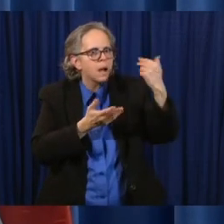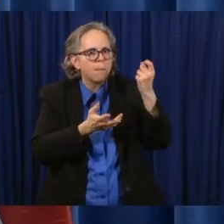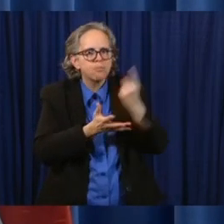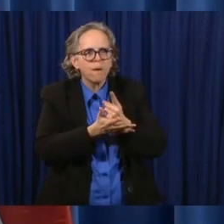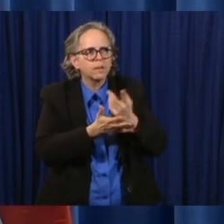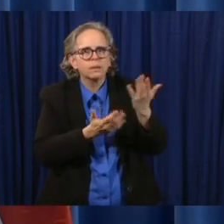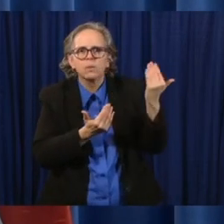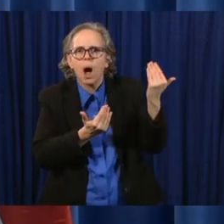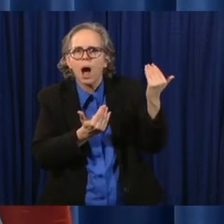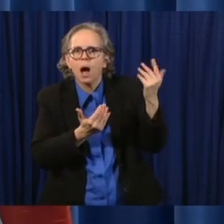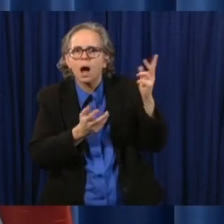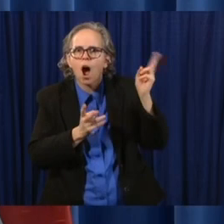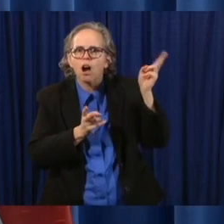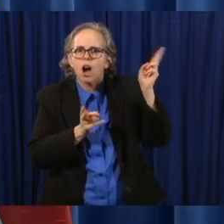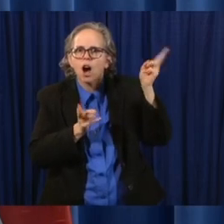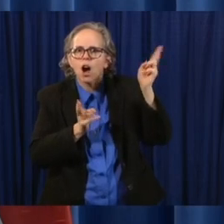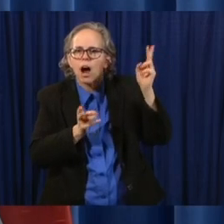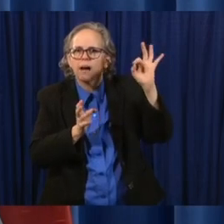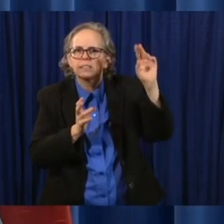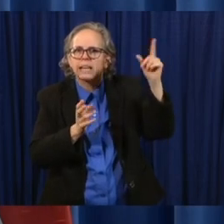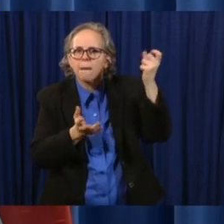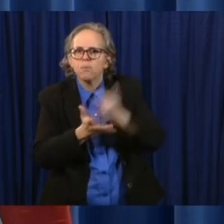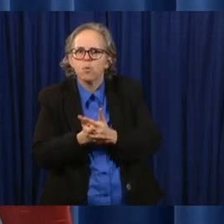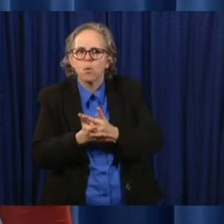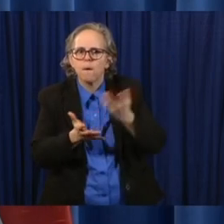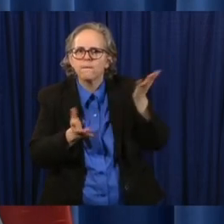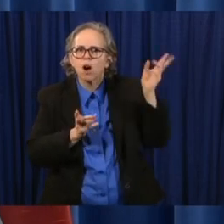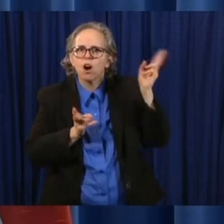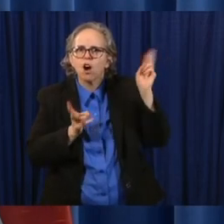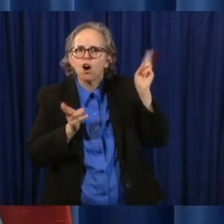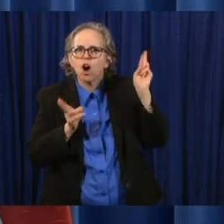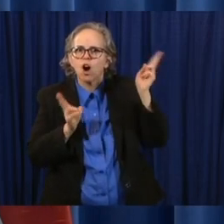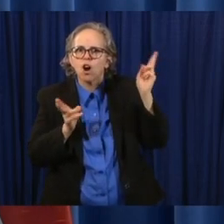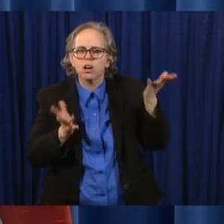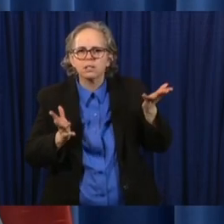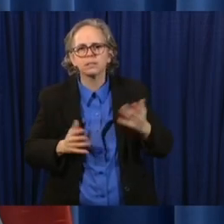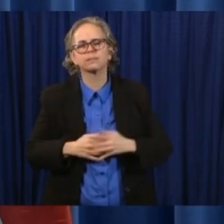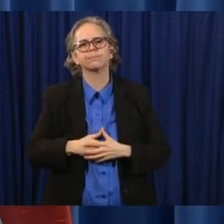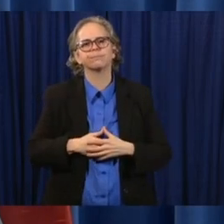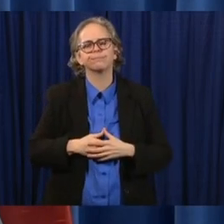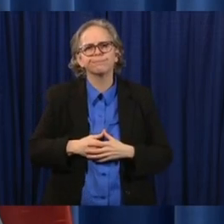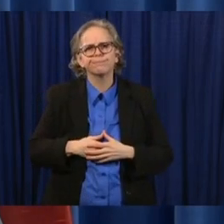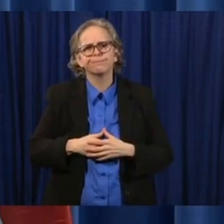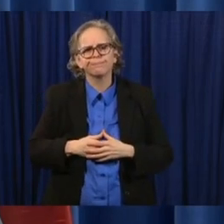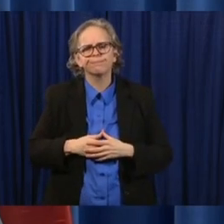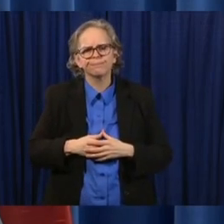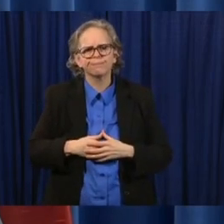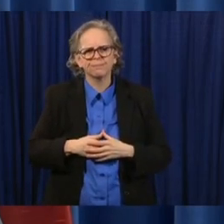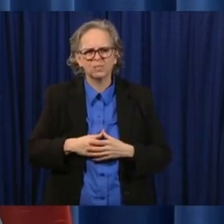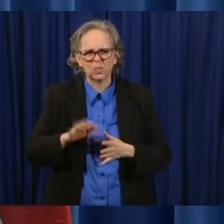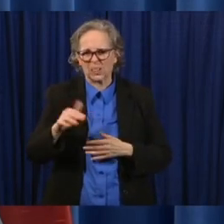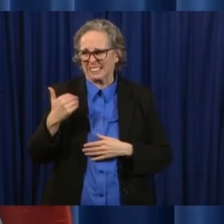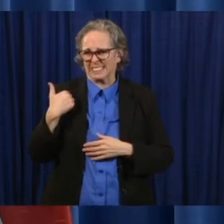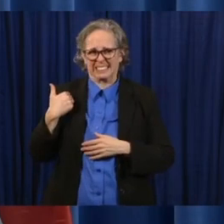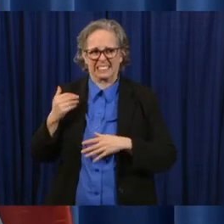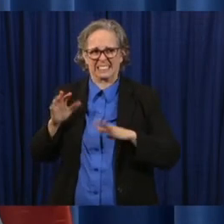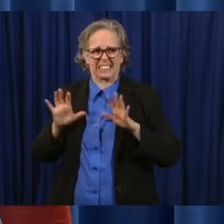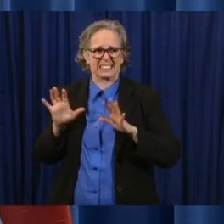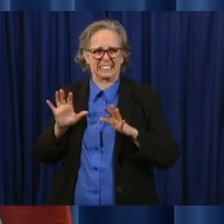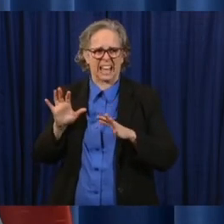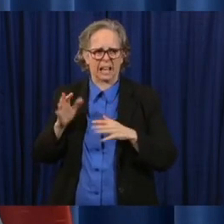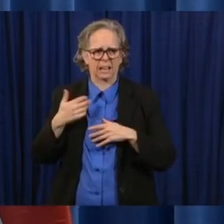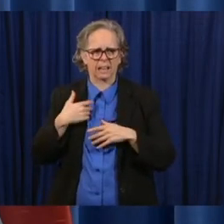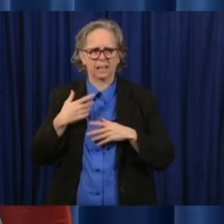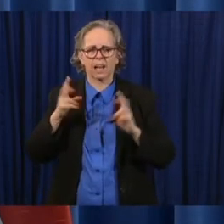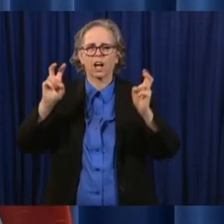up that process. After I talked about this on TV on Sunday, I'll meet the press. I got a call from the